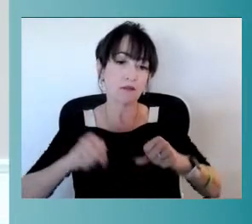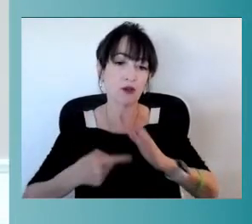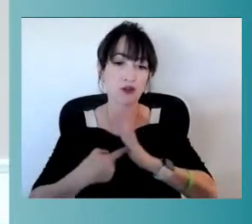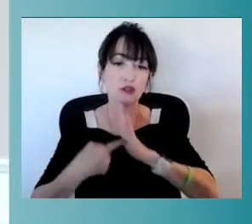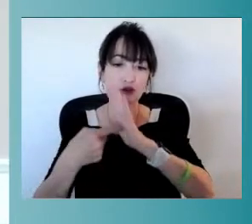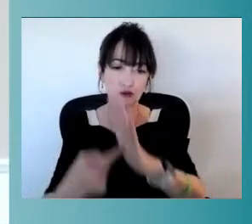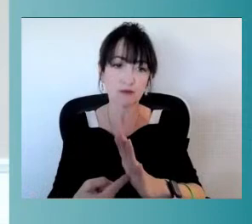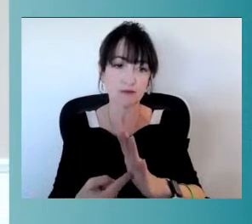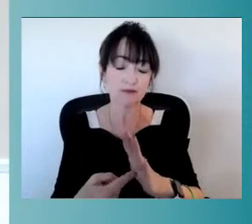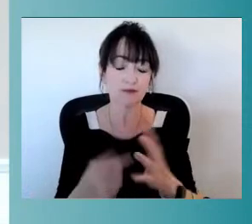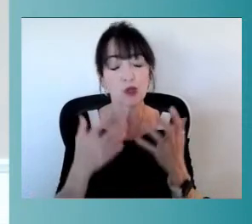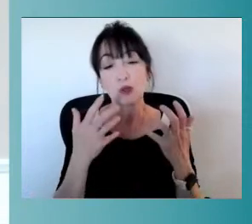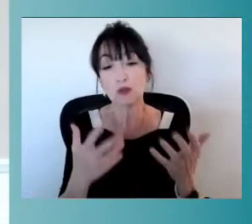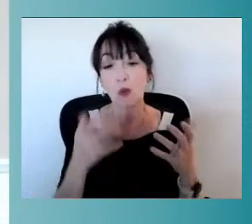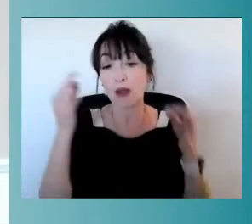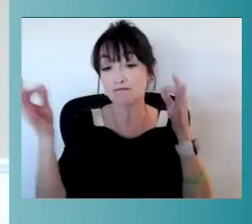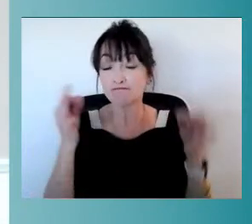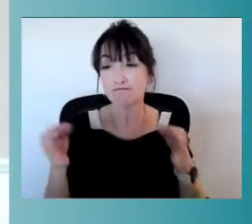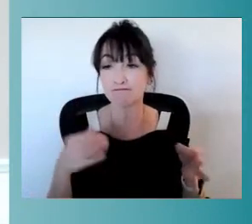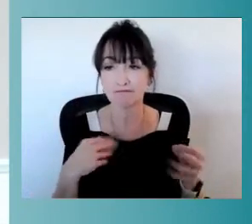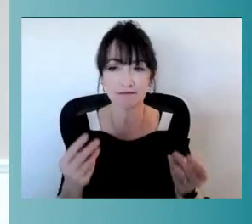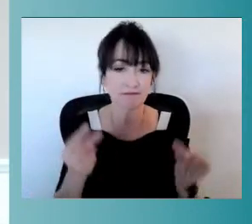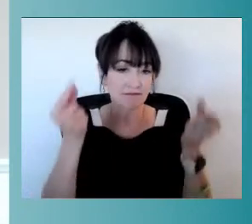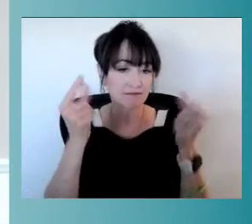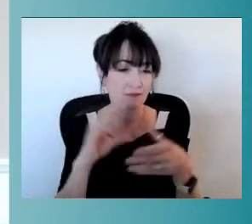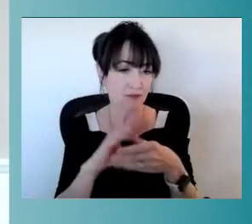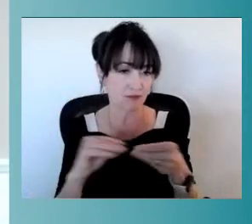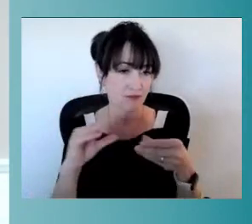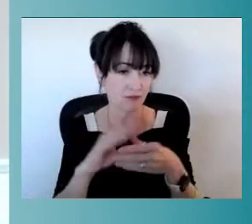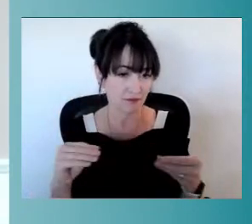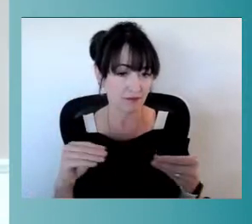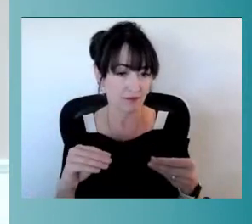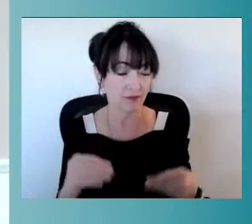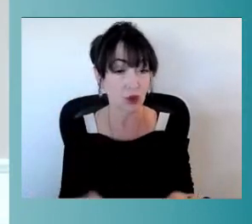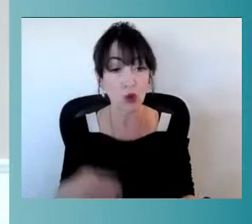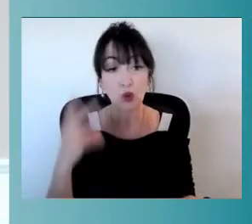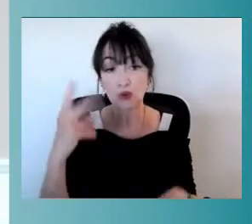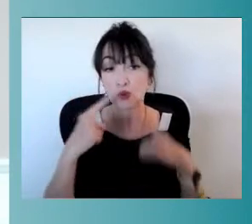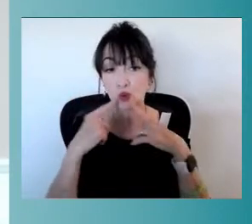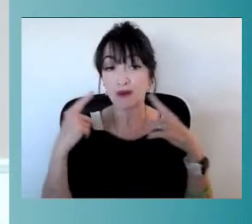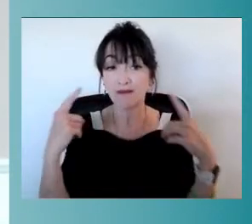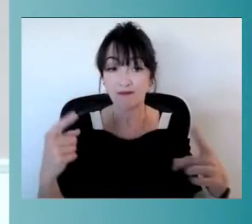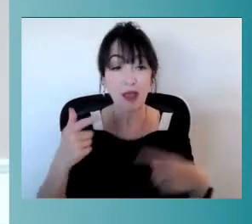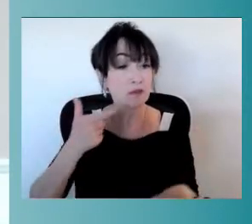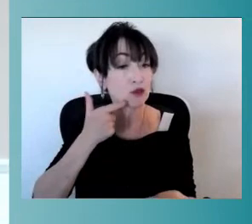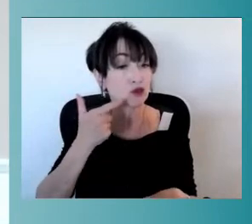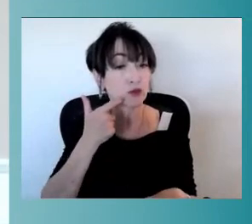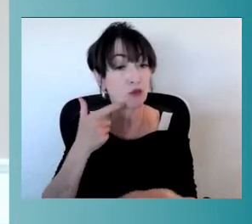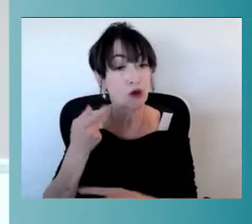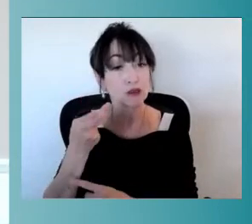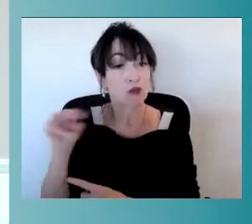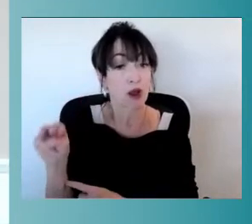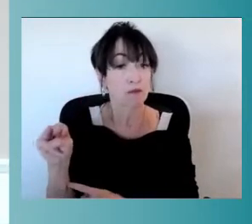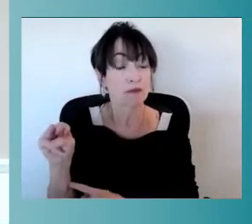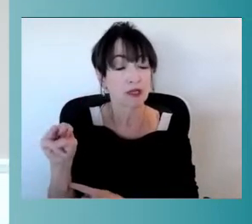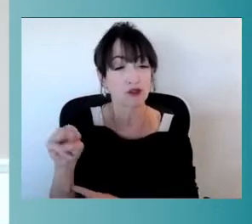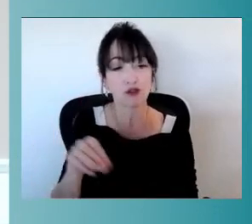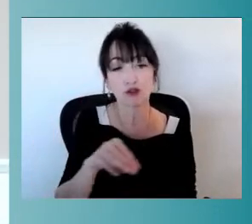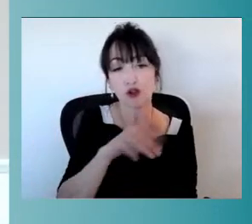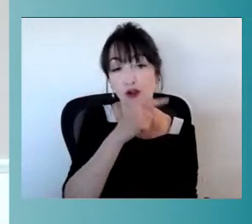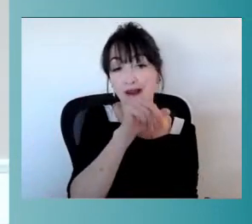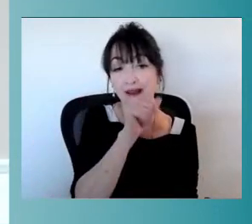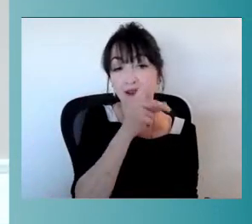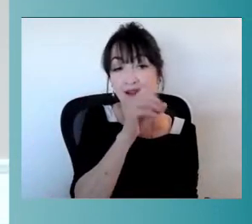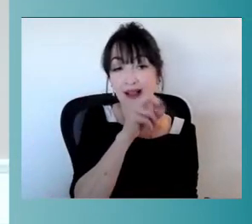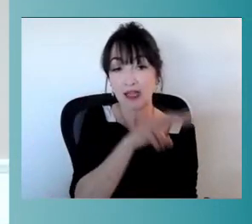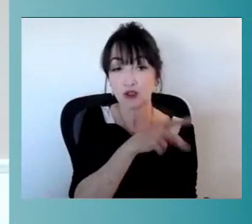share a quick story. Two of the most famous British prime ministers were William Gladstone, who was the leader of the